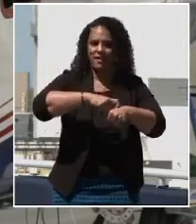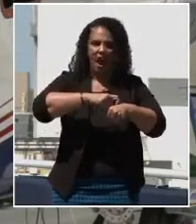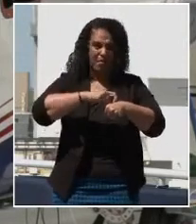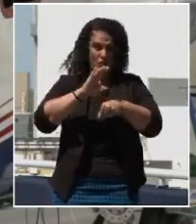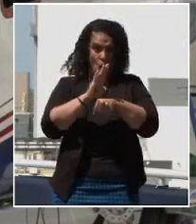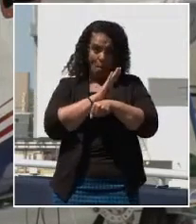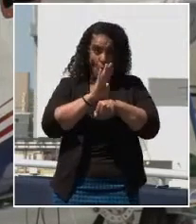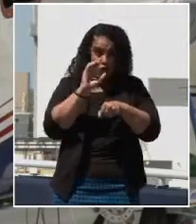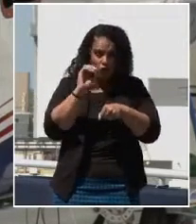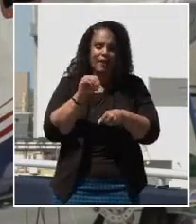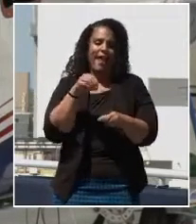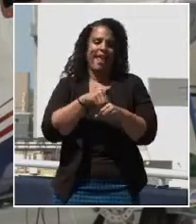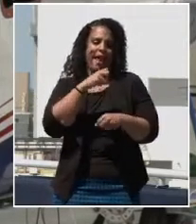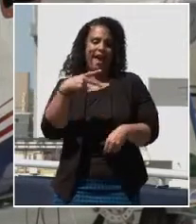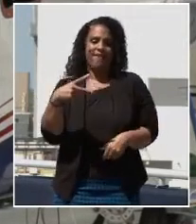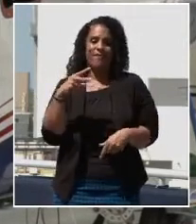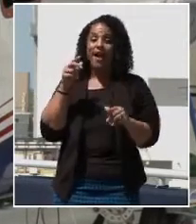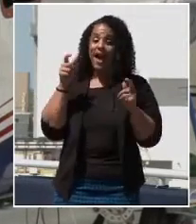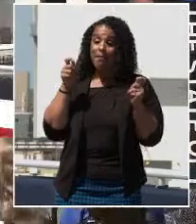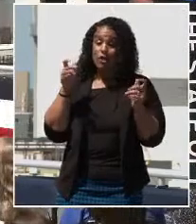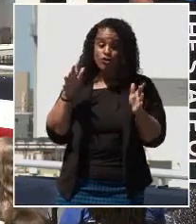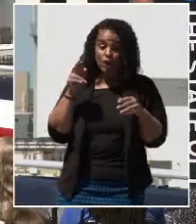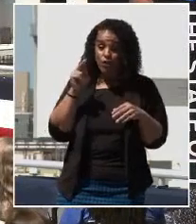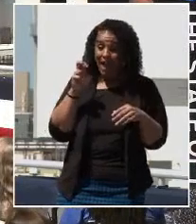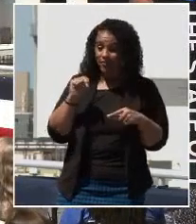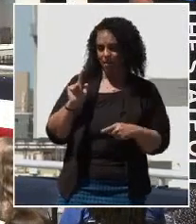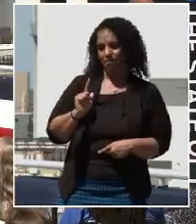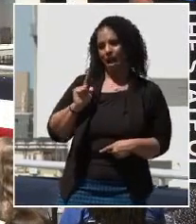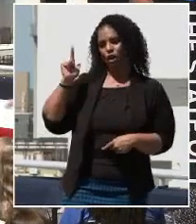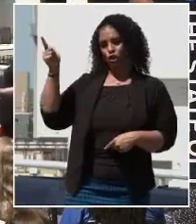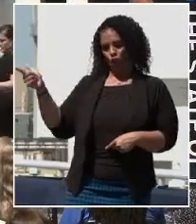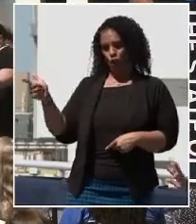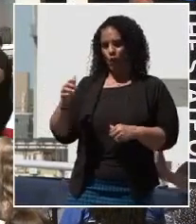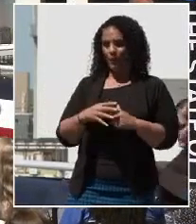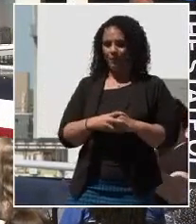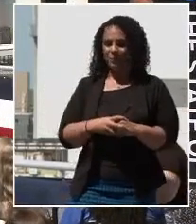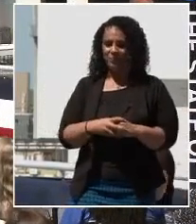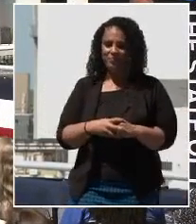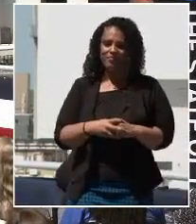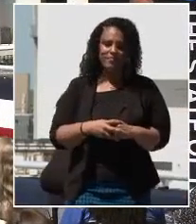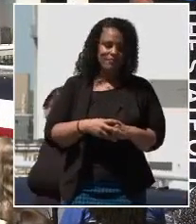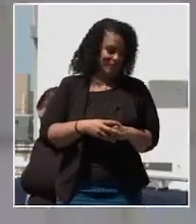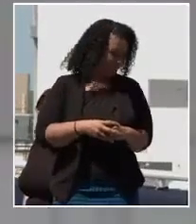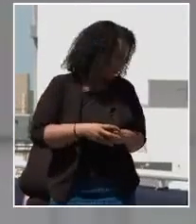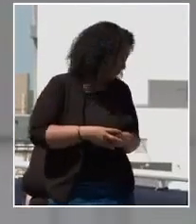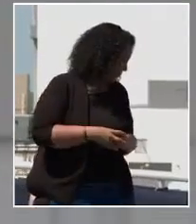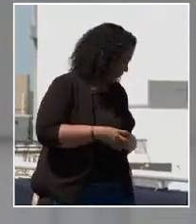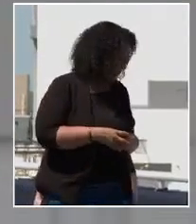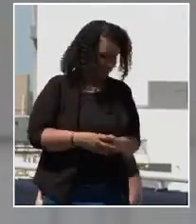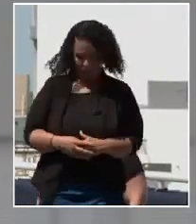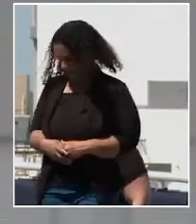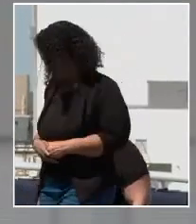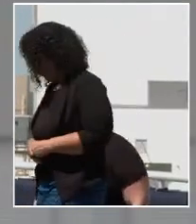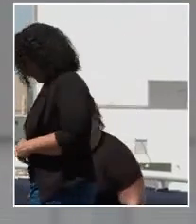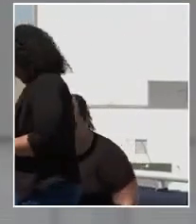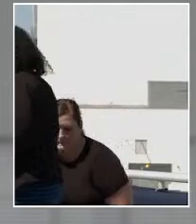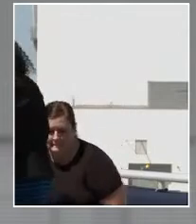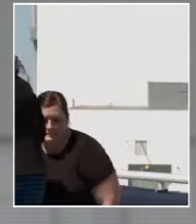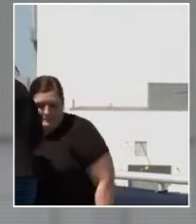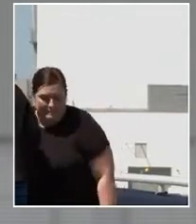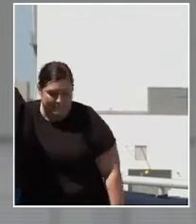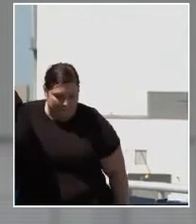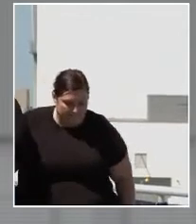half administrator Nelsa back to you sir thanks guys and uh let's remember that the first